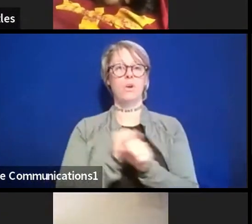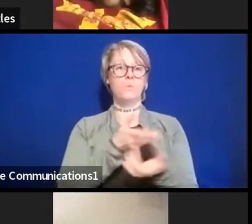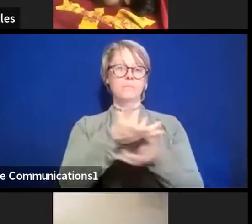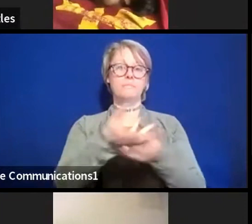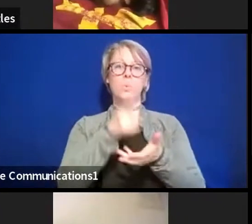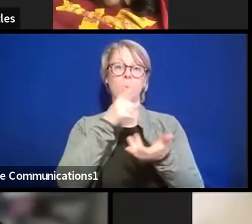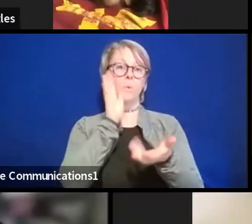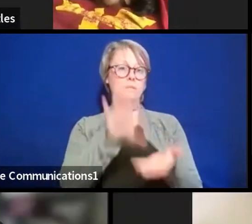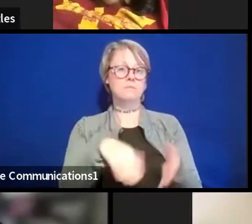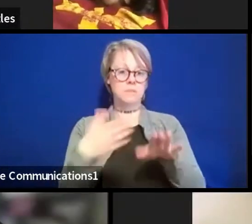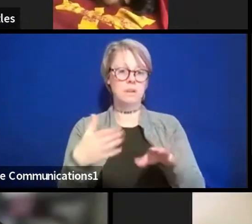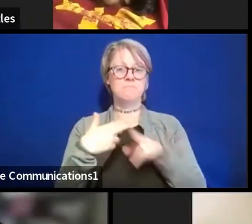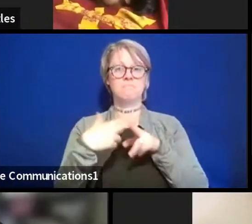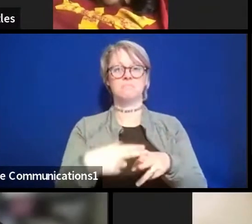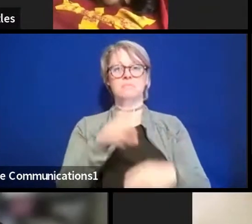I